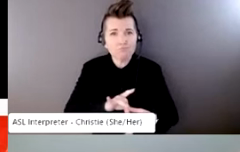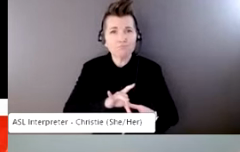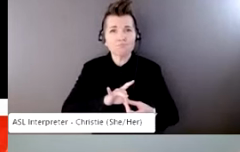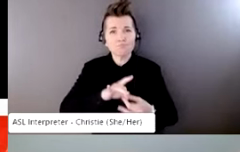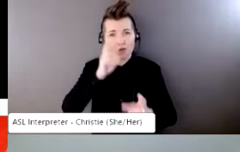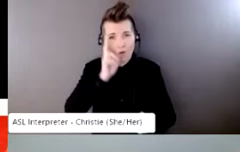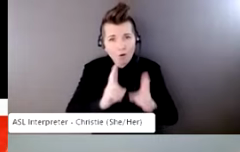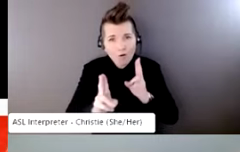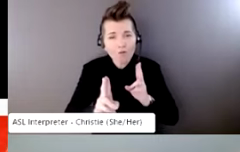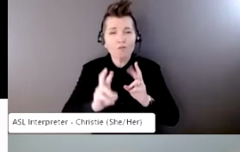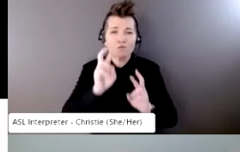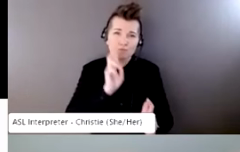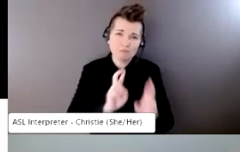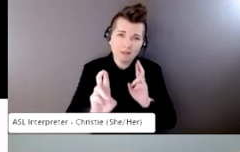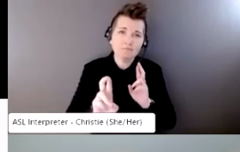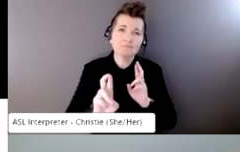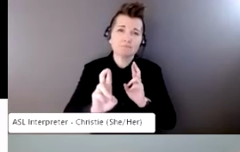respect.